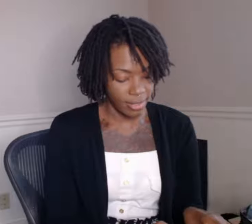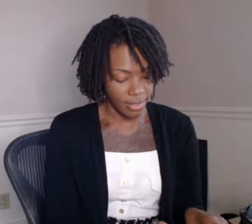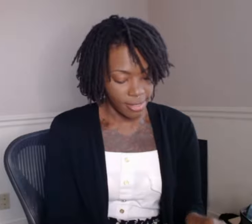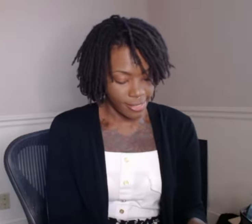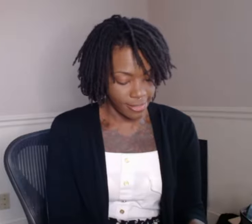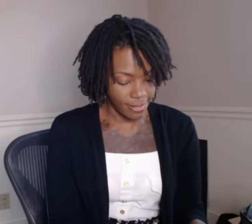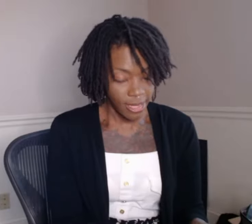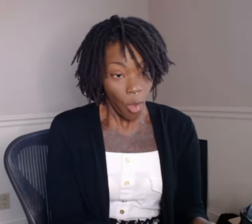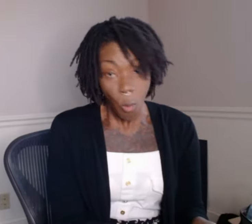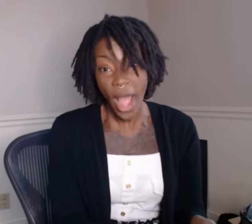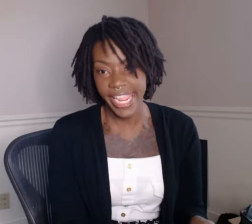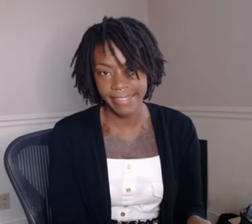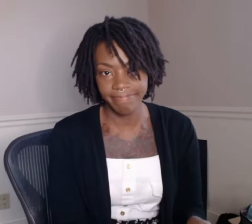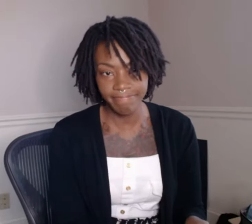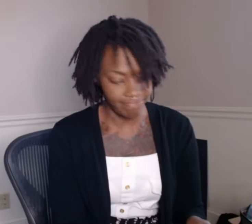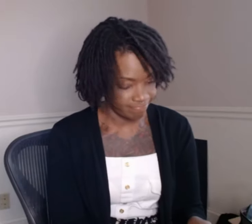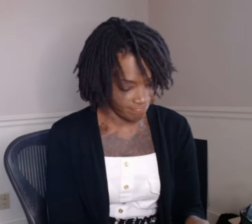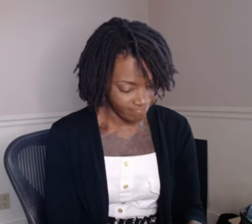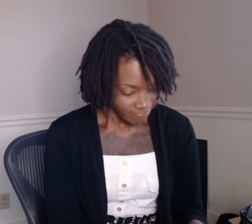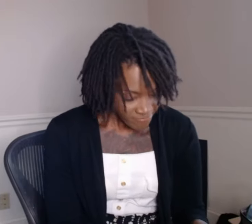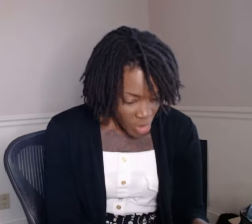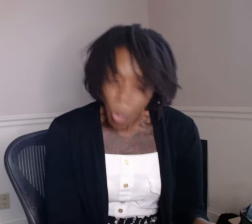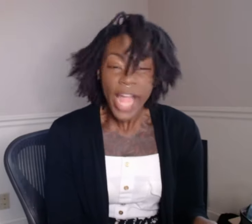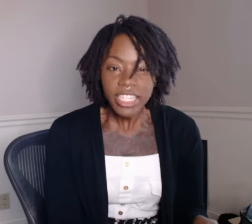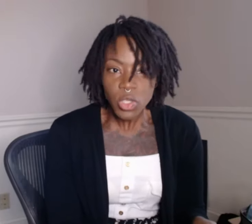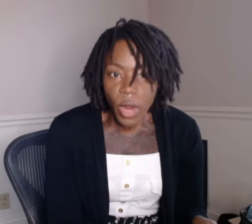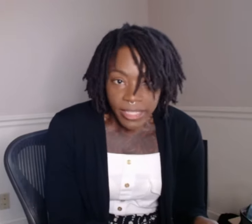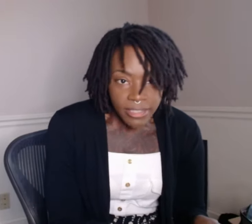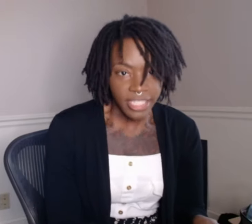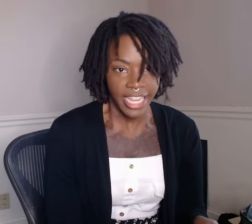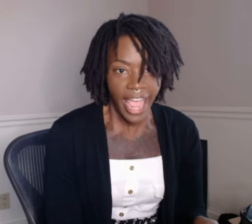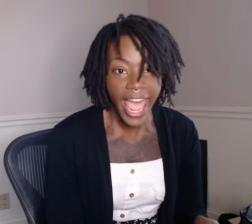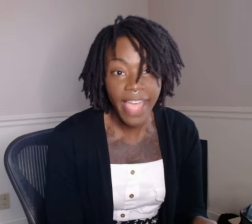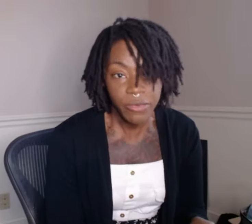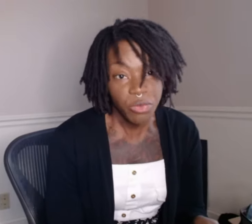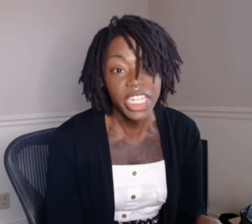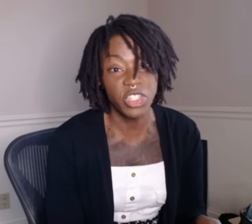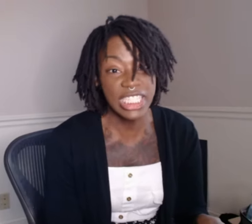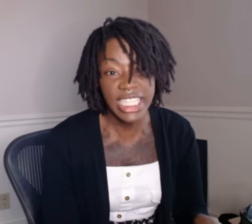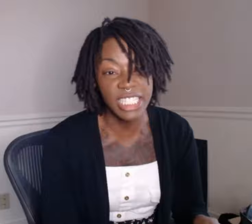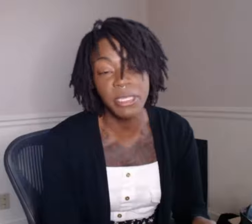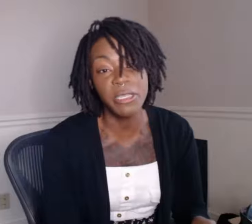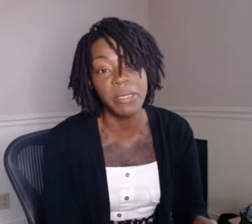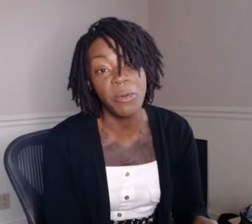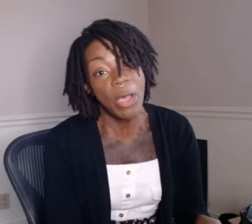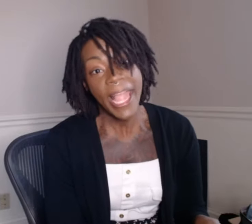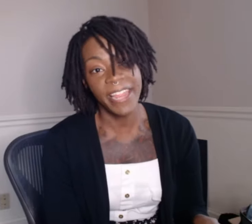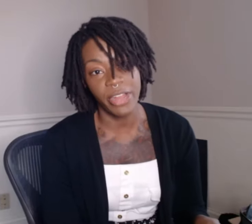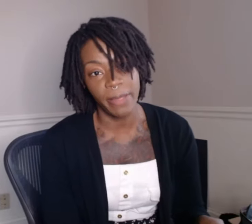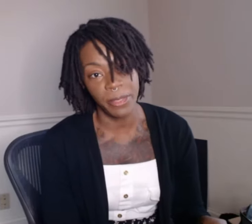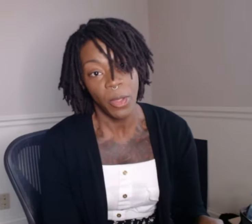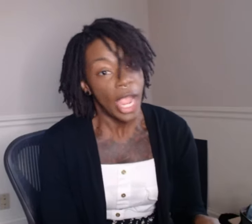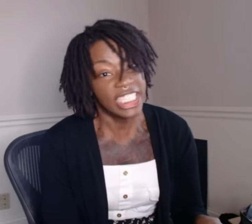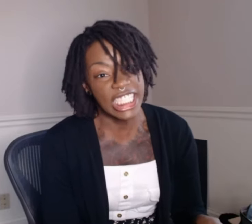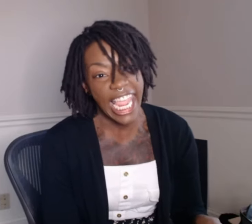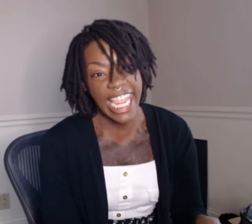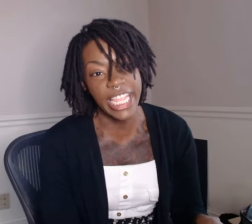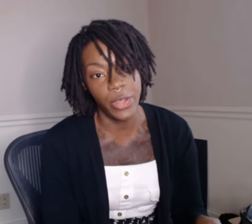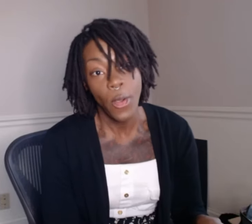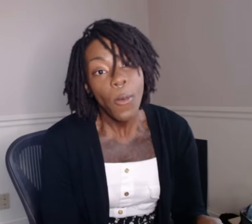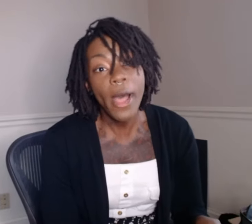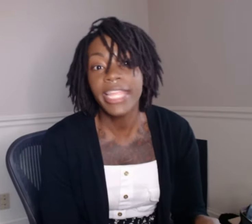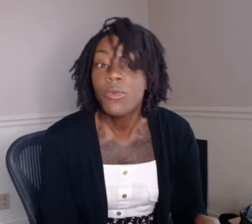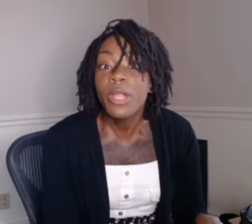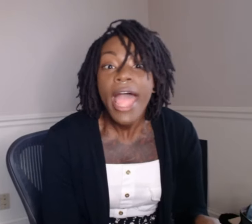It's out. What? Hmm? Why did you like to get half, 30, 60 million people angry at you and just